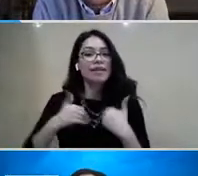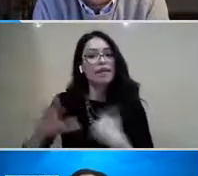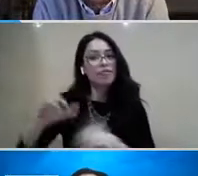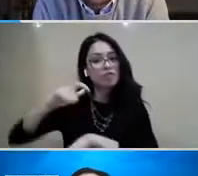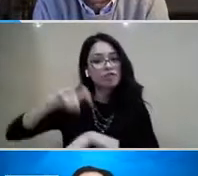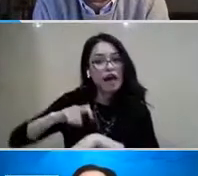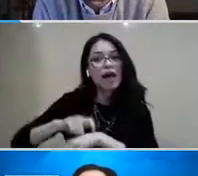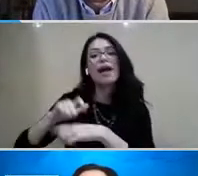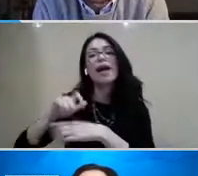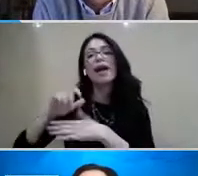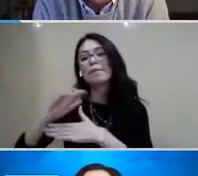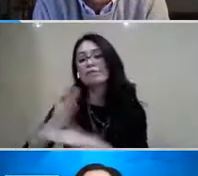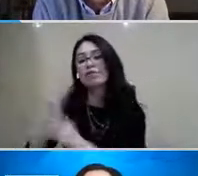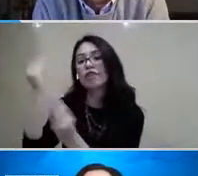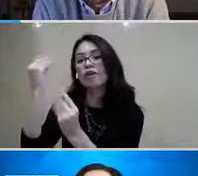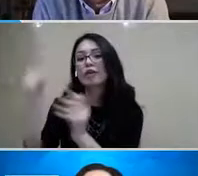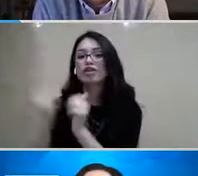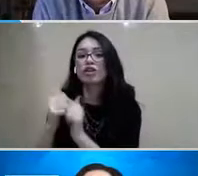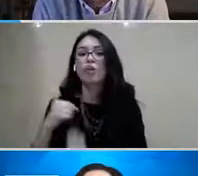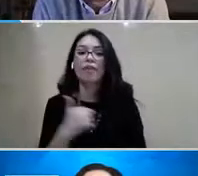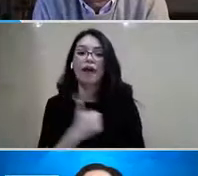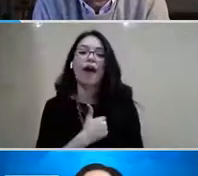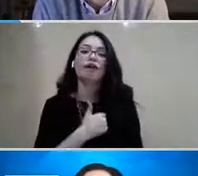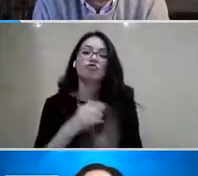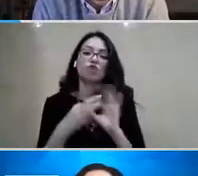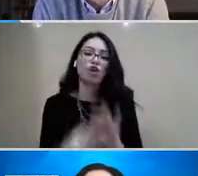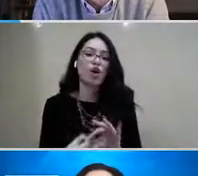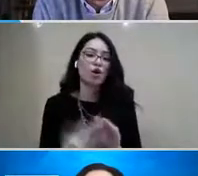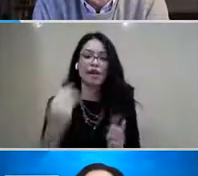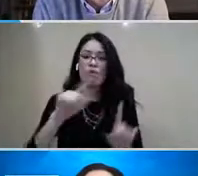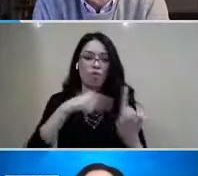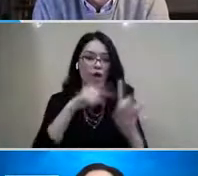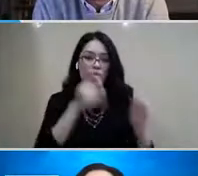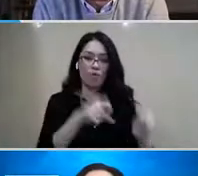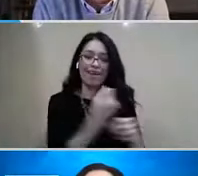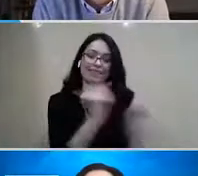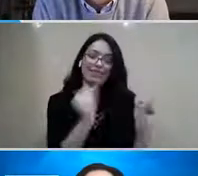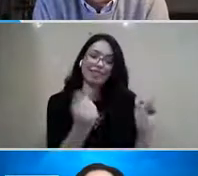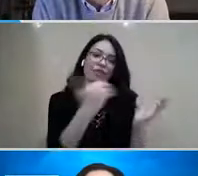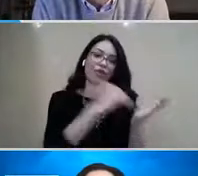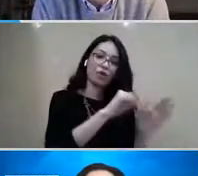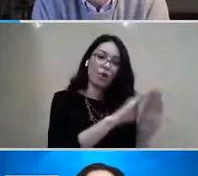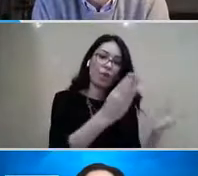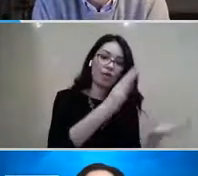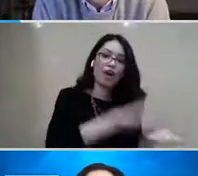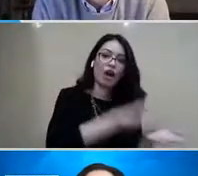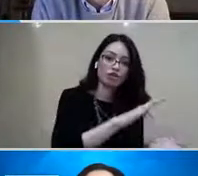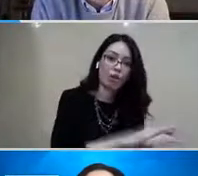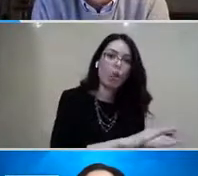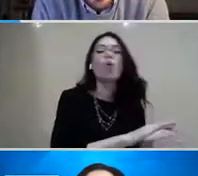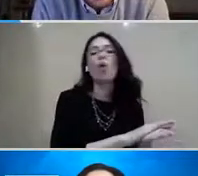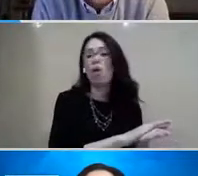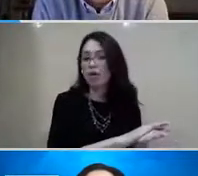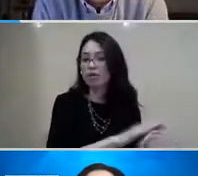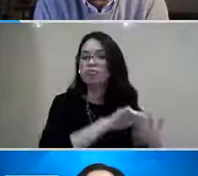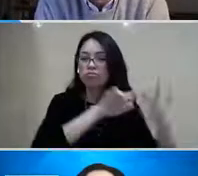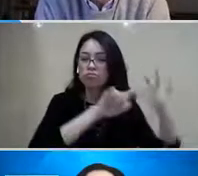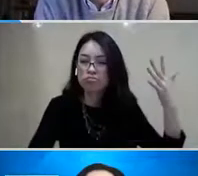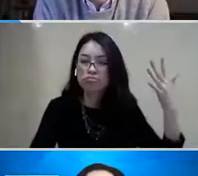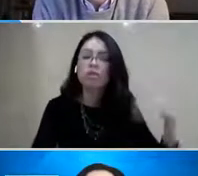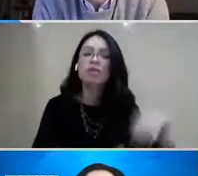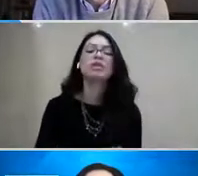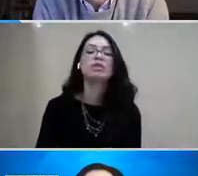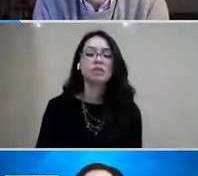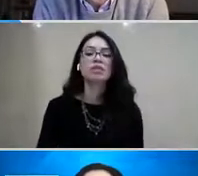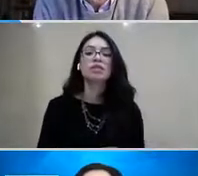schools when it's safe to do so. LA Unified is led on providing a social safety net, helping to address the digital divide, lead